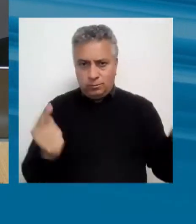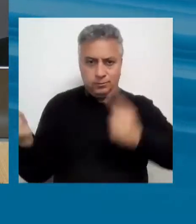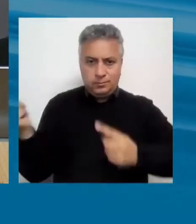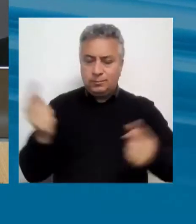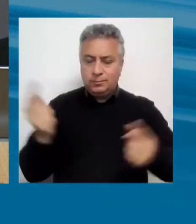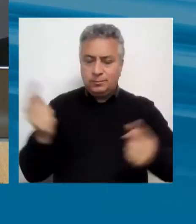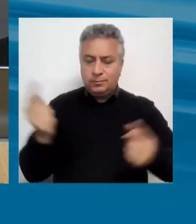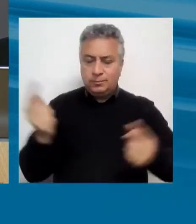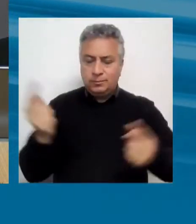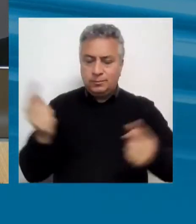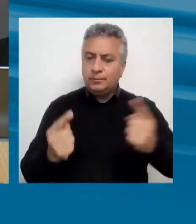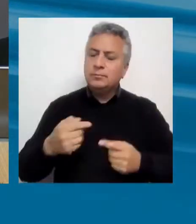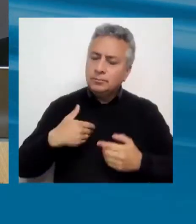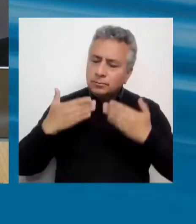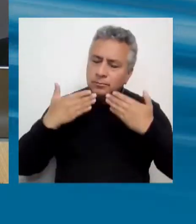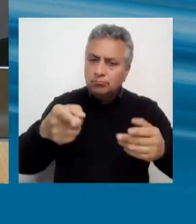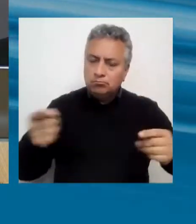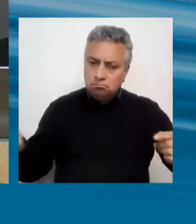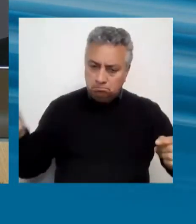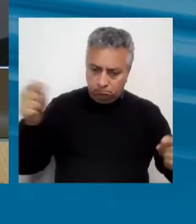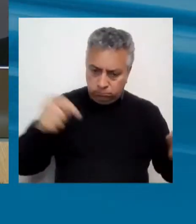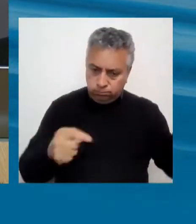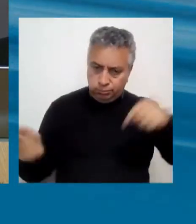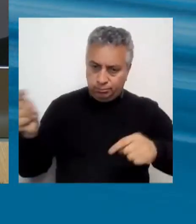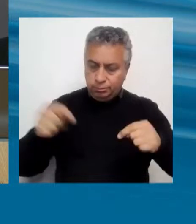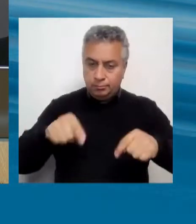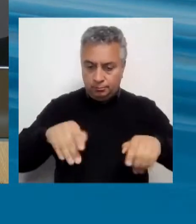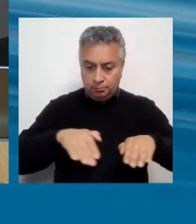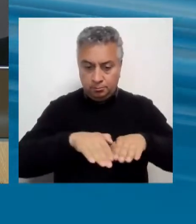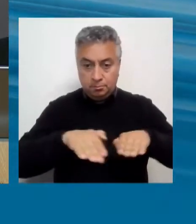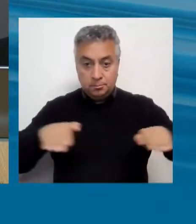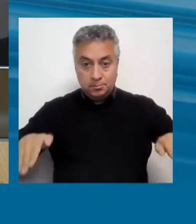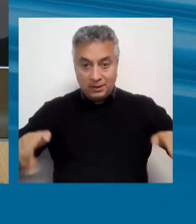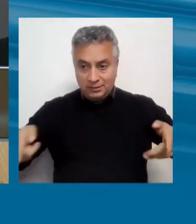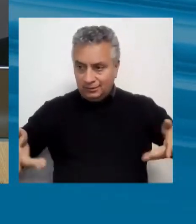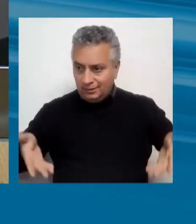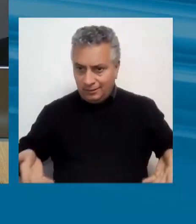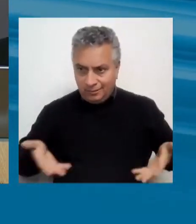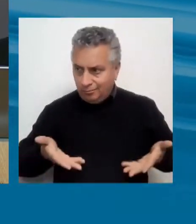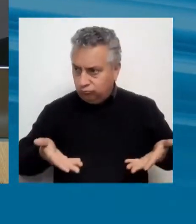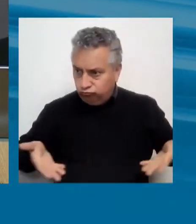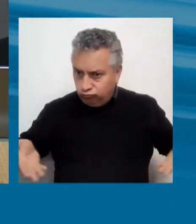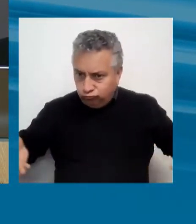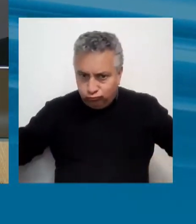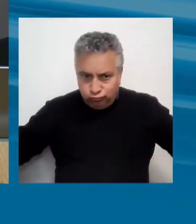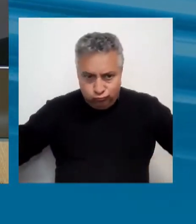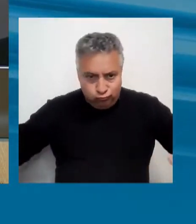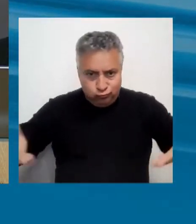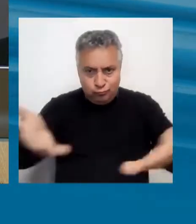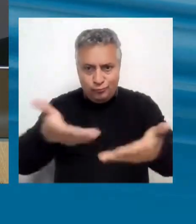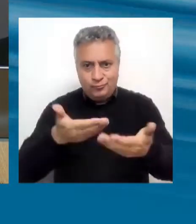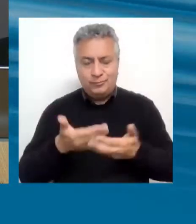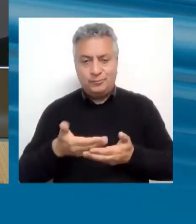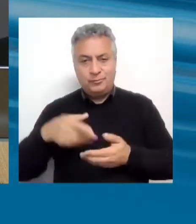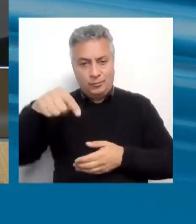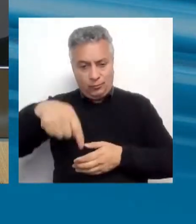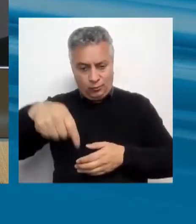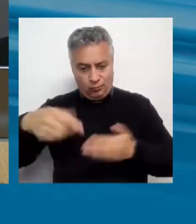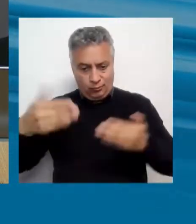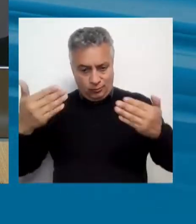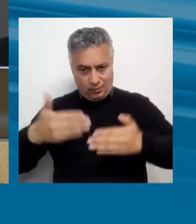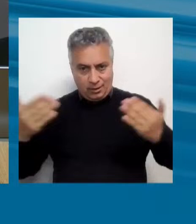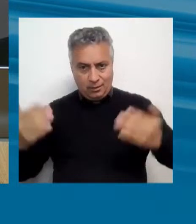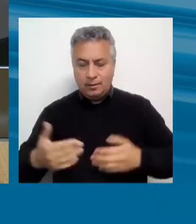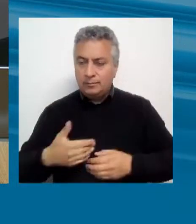difficult in the afternoon period, but thanks for being here. I want to thank the government of Peru. And of course, I want to thank ECLAC for allowing us